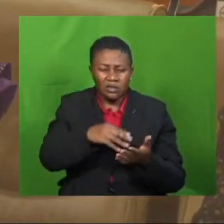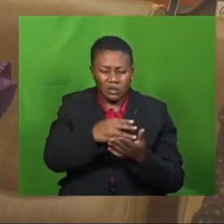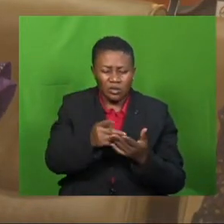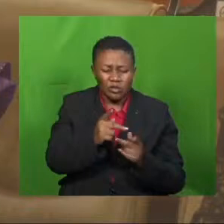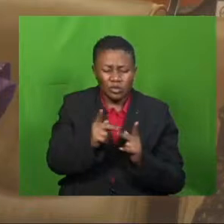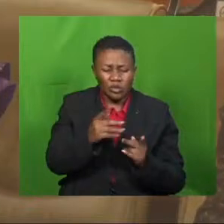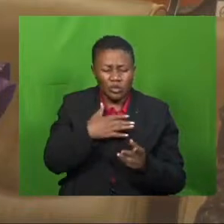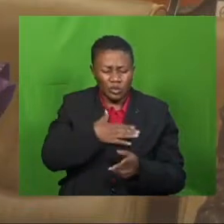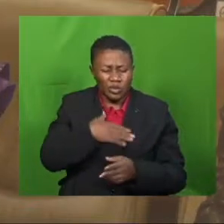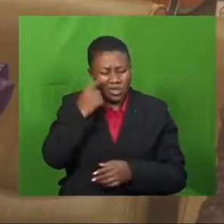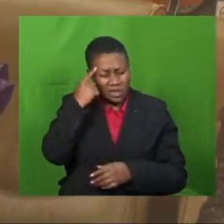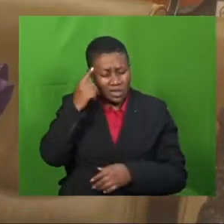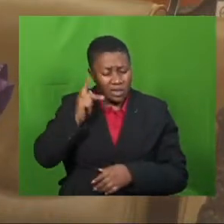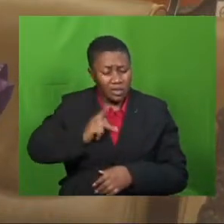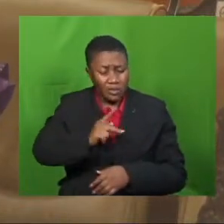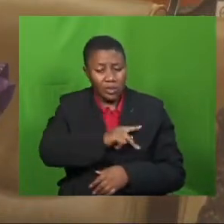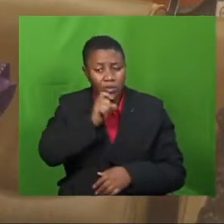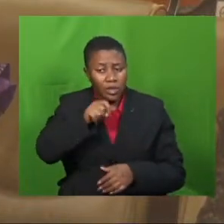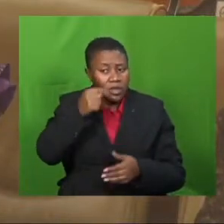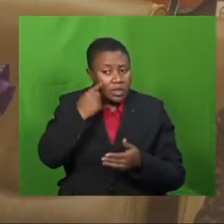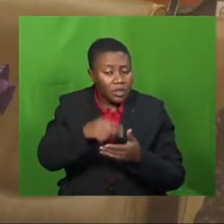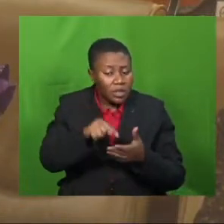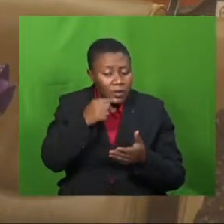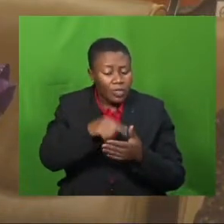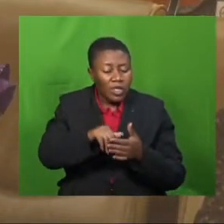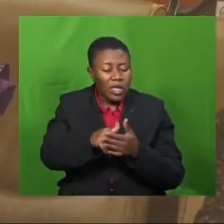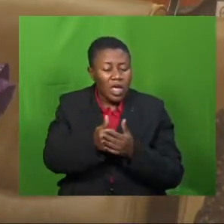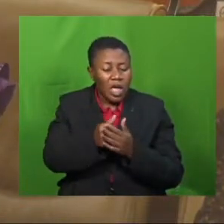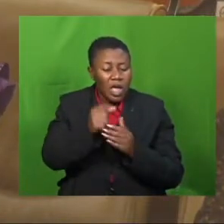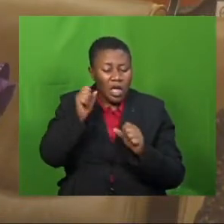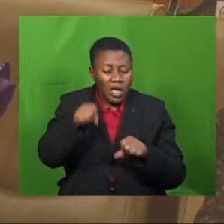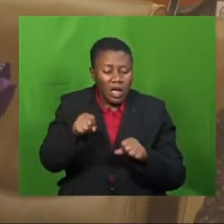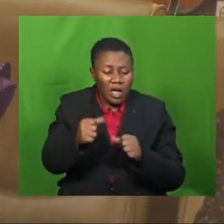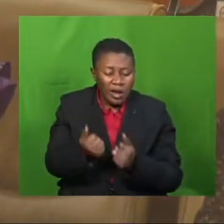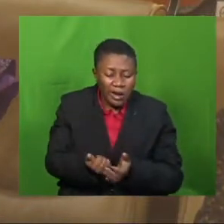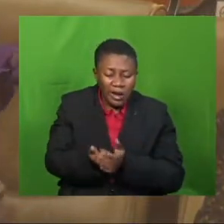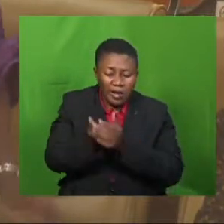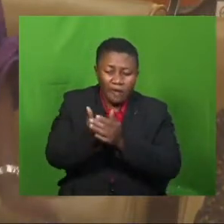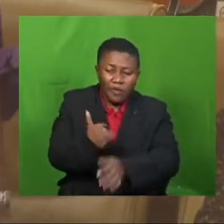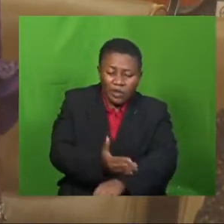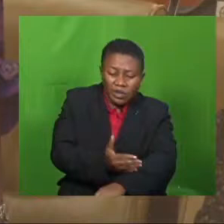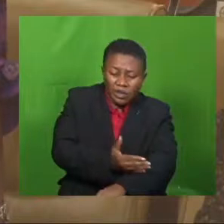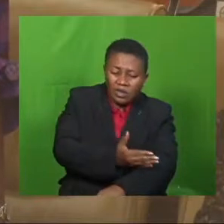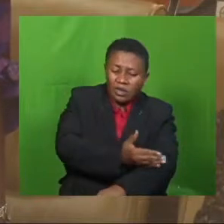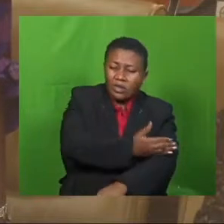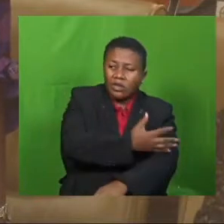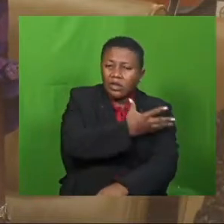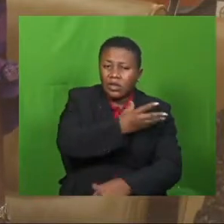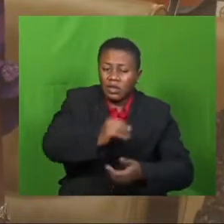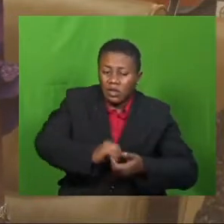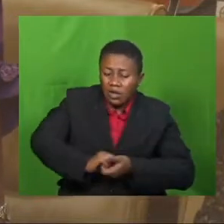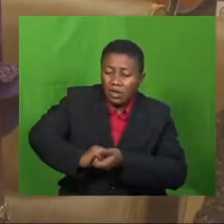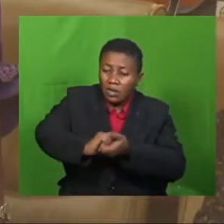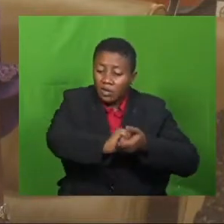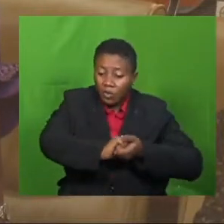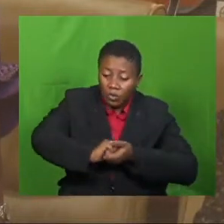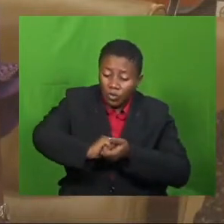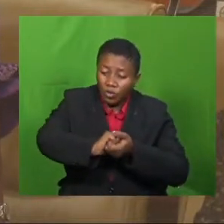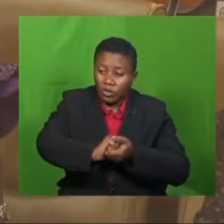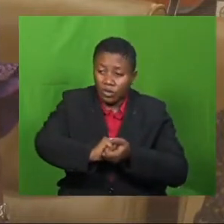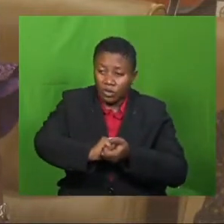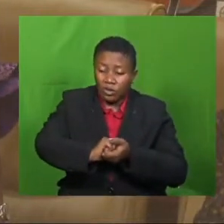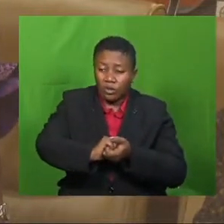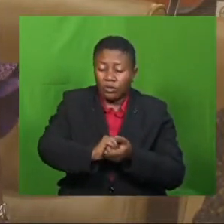look to see what we can do to facilitate the growth and harmonization of the logistics chain